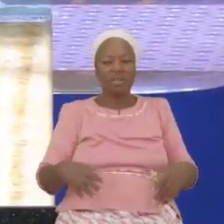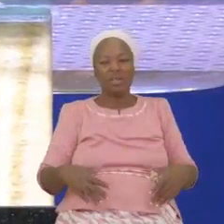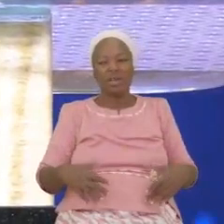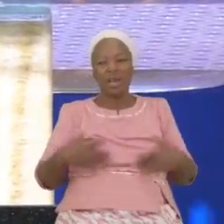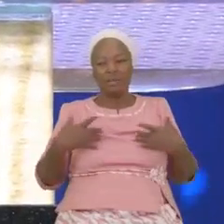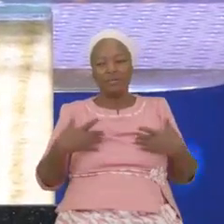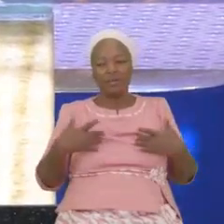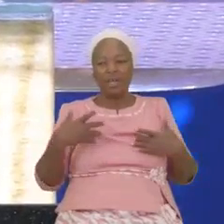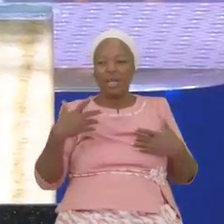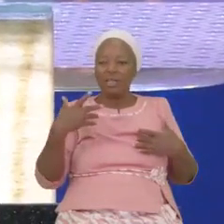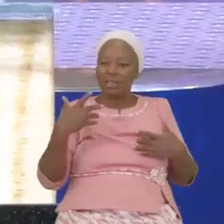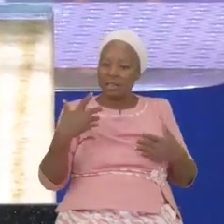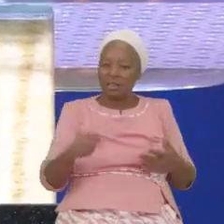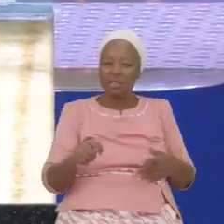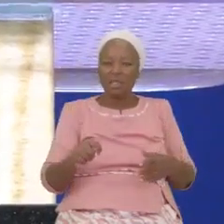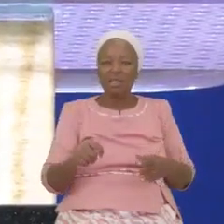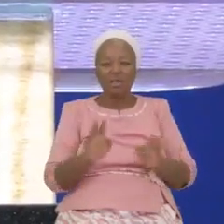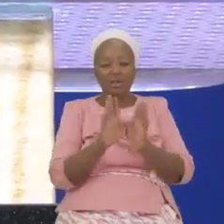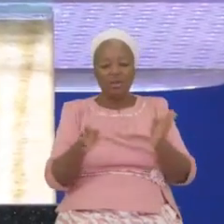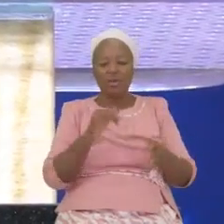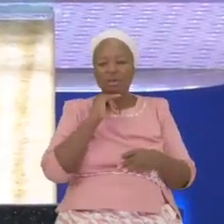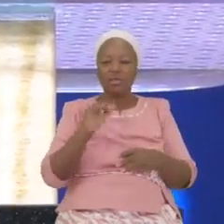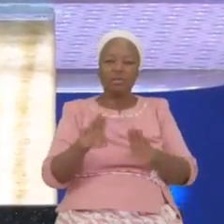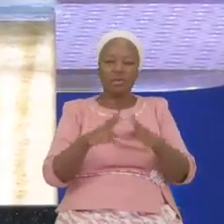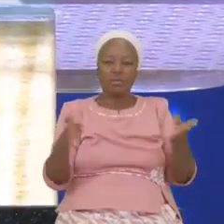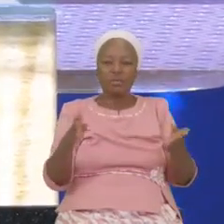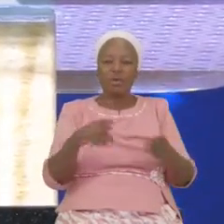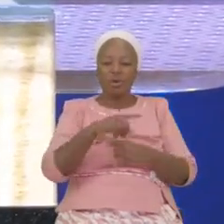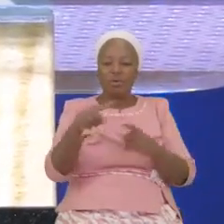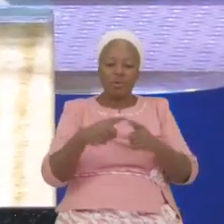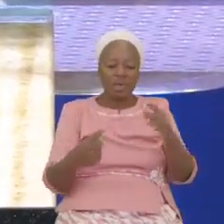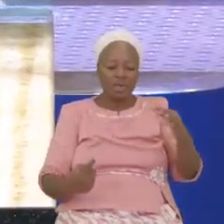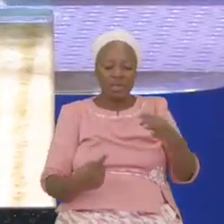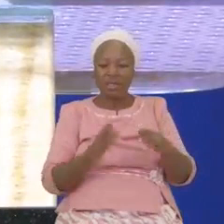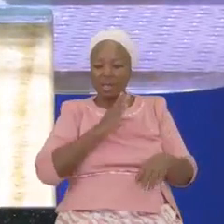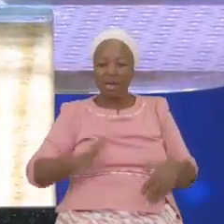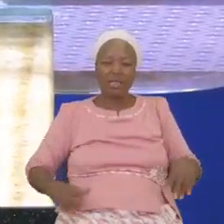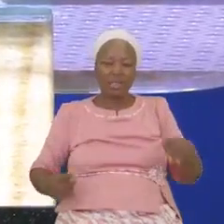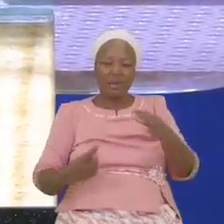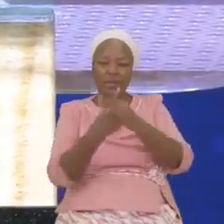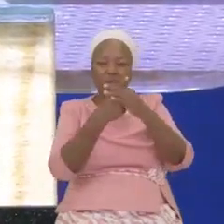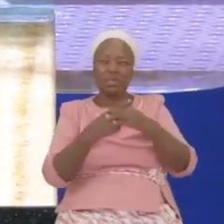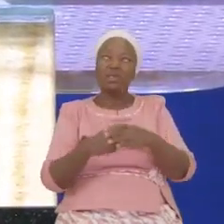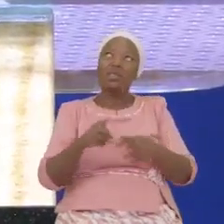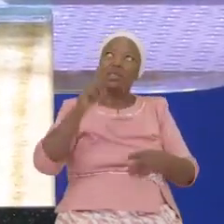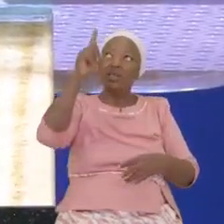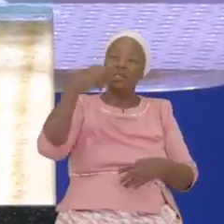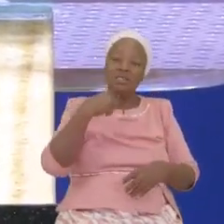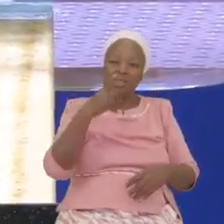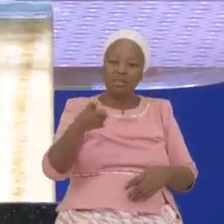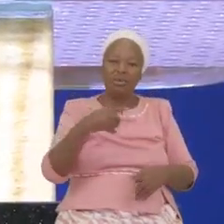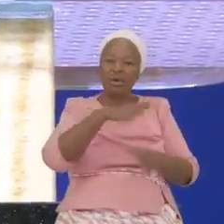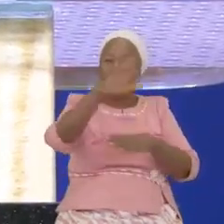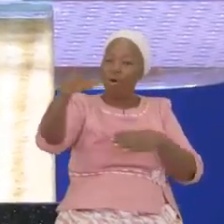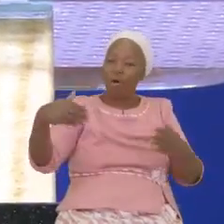That power is available. When Christ appears, he tells you all